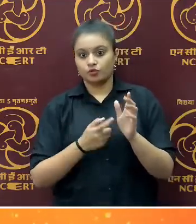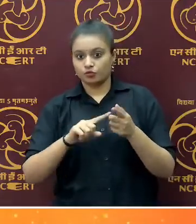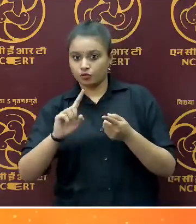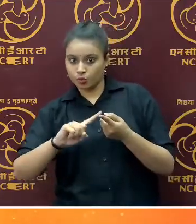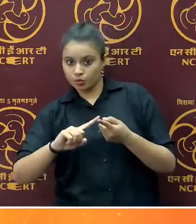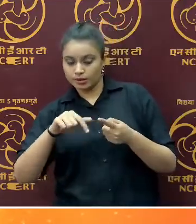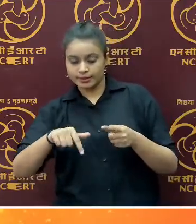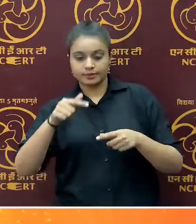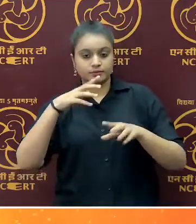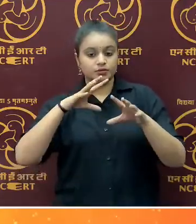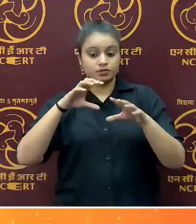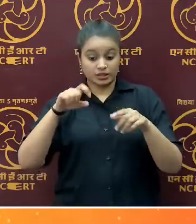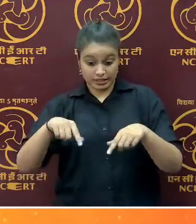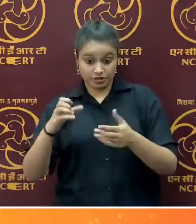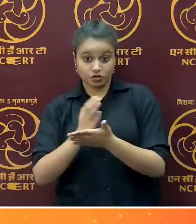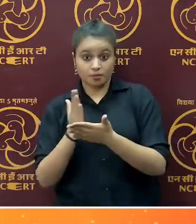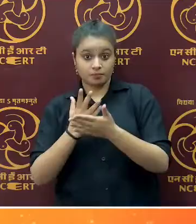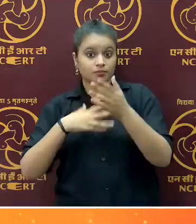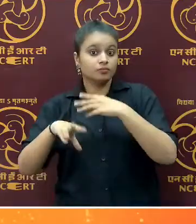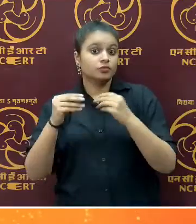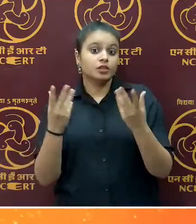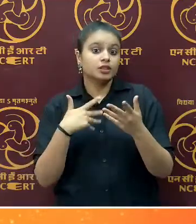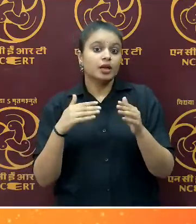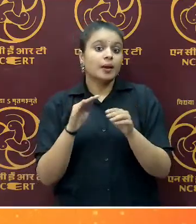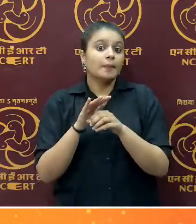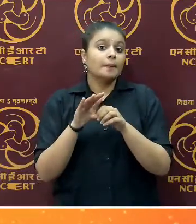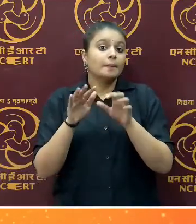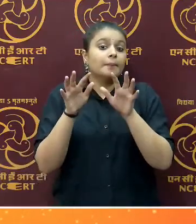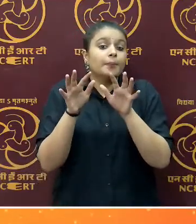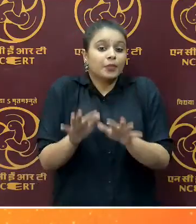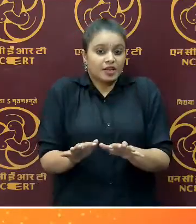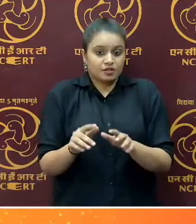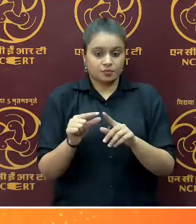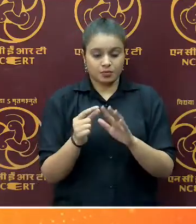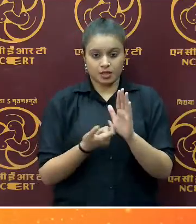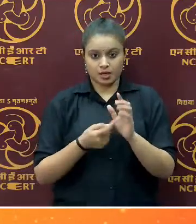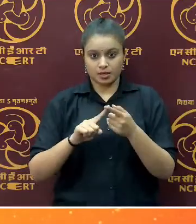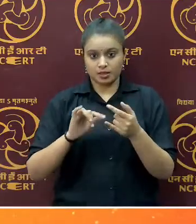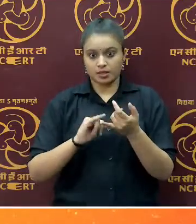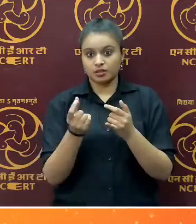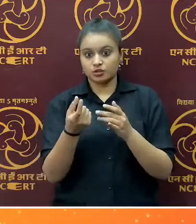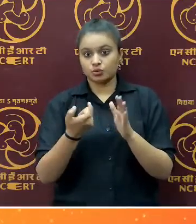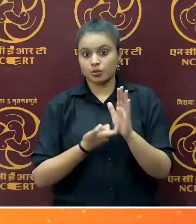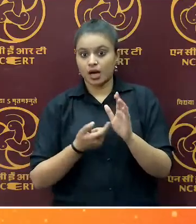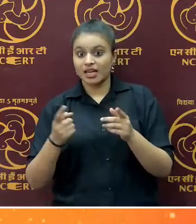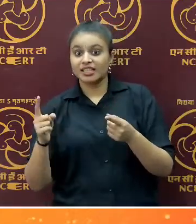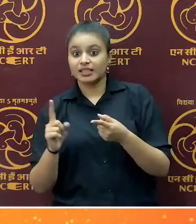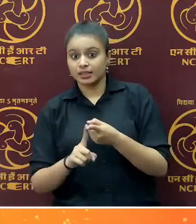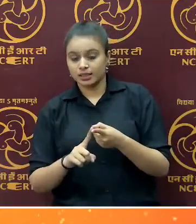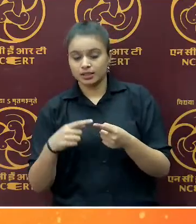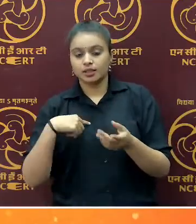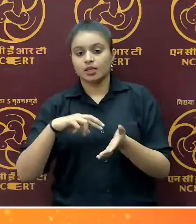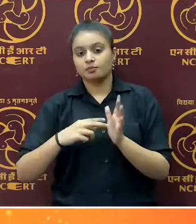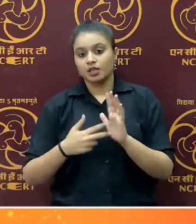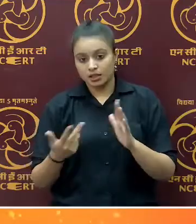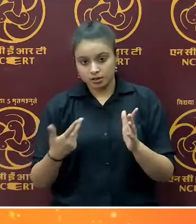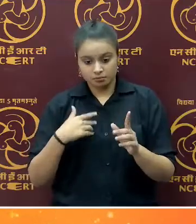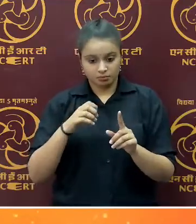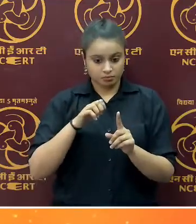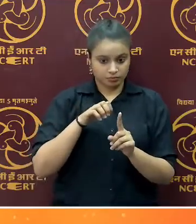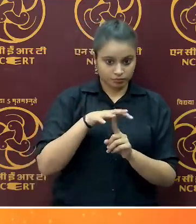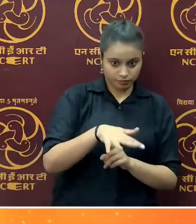be studying in this chapter is pressure. Okay, so what pressure is, what are the